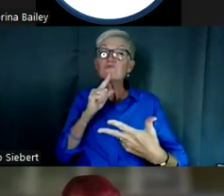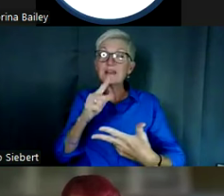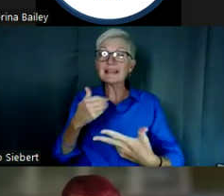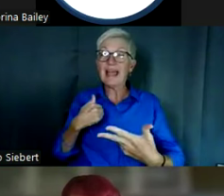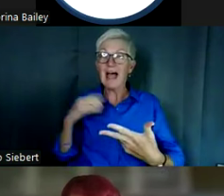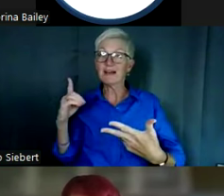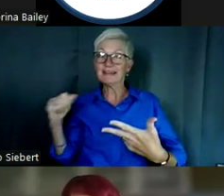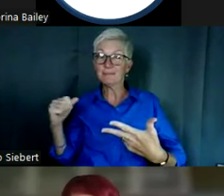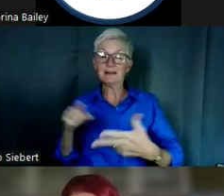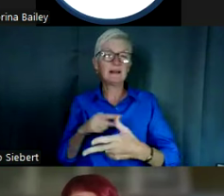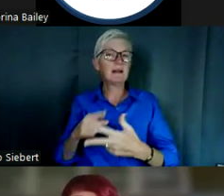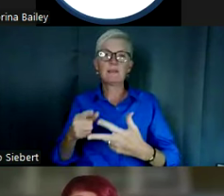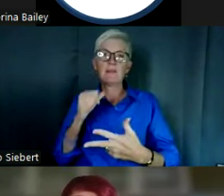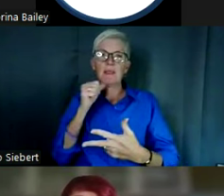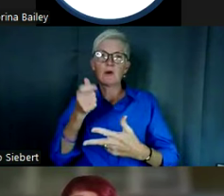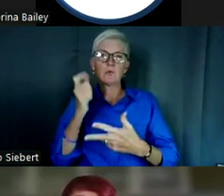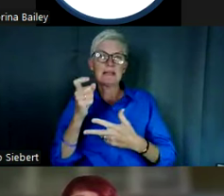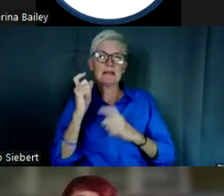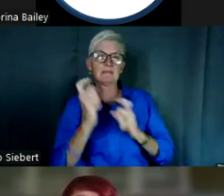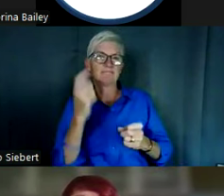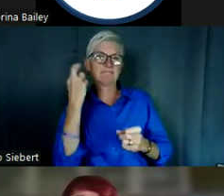that would not be needing to be accommodated